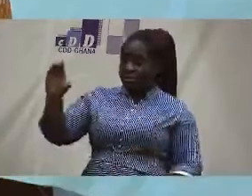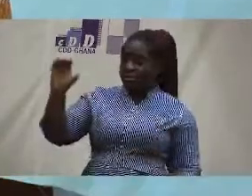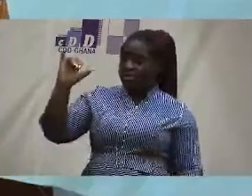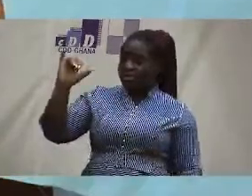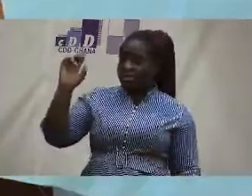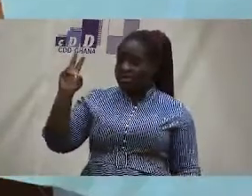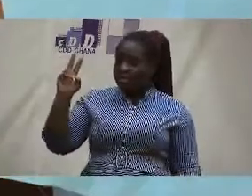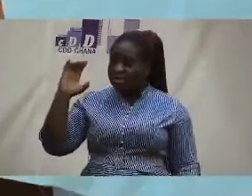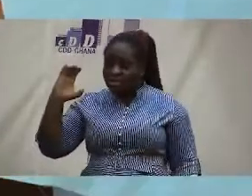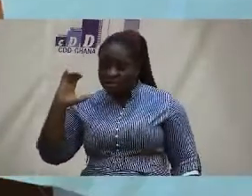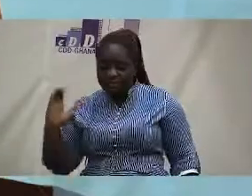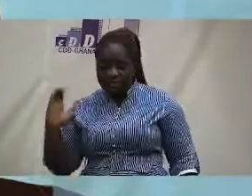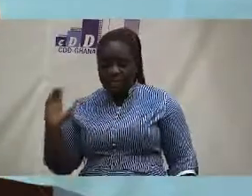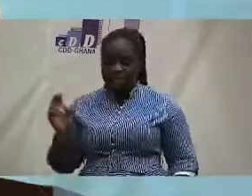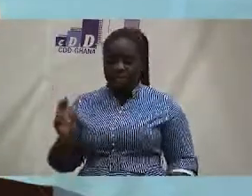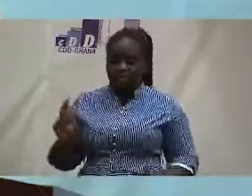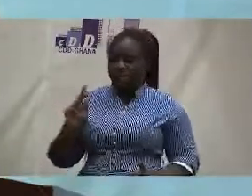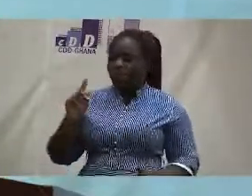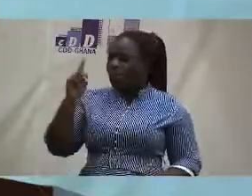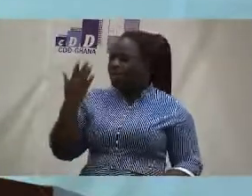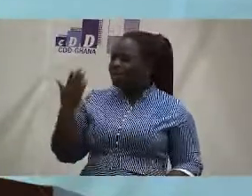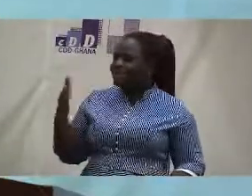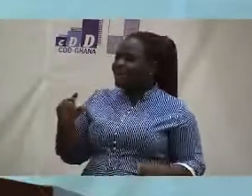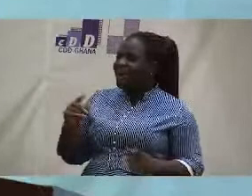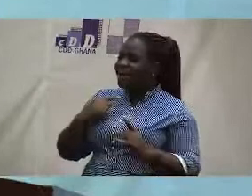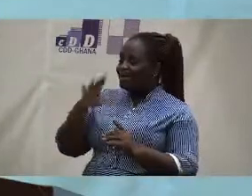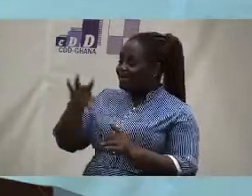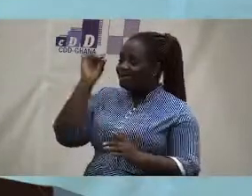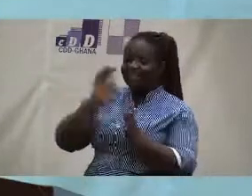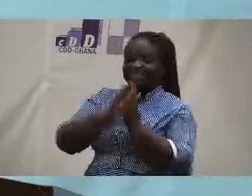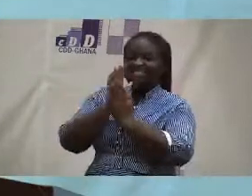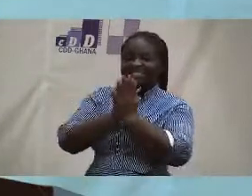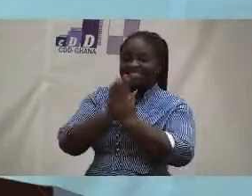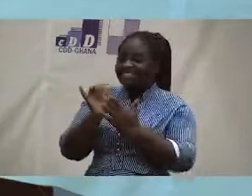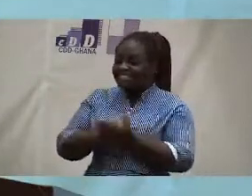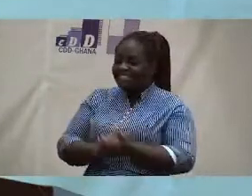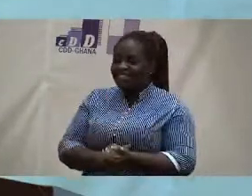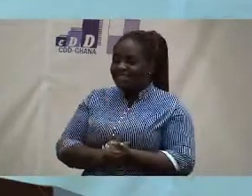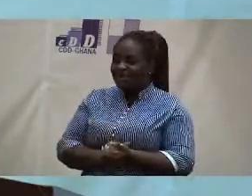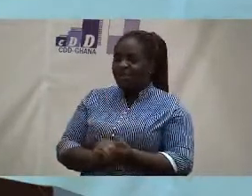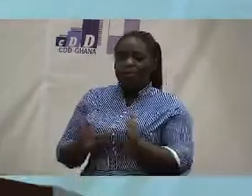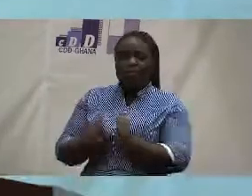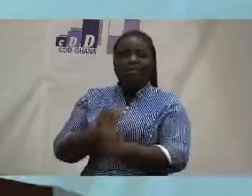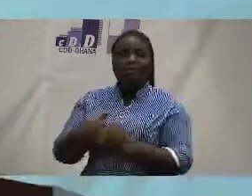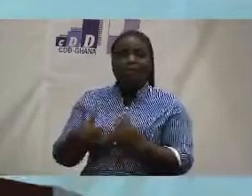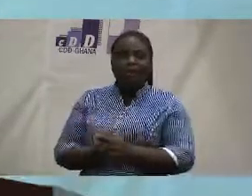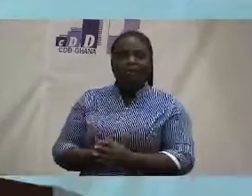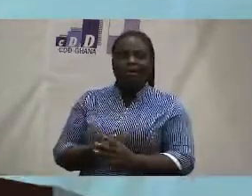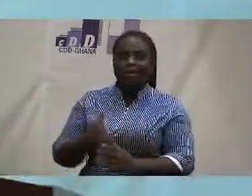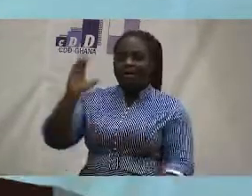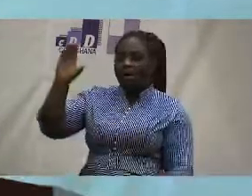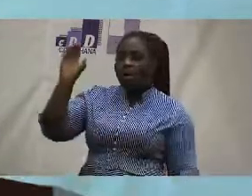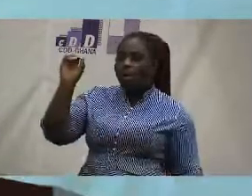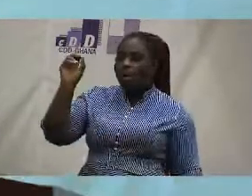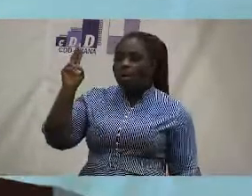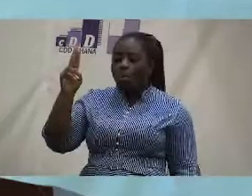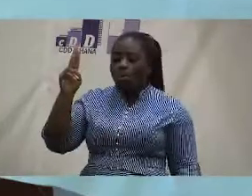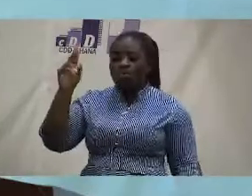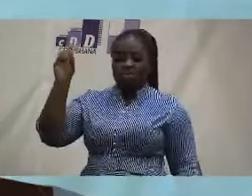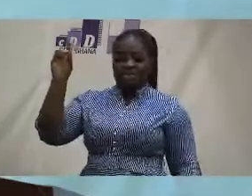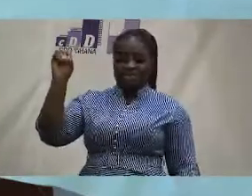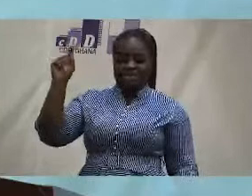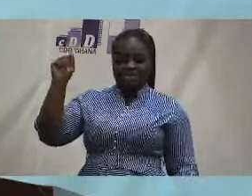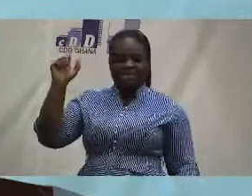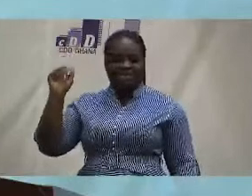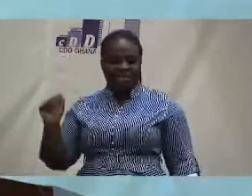actors themselves. One thing I found quite interesting and enlightening with all the coup d'etat was the way the civic